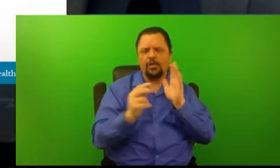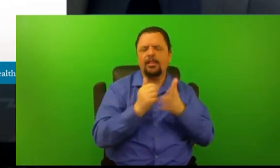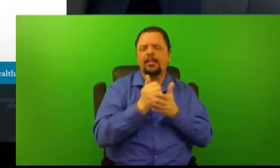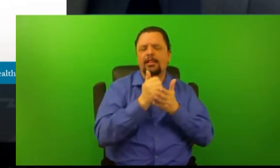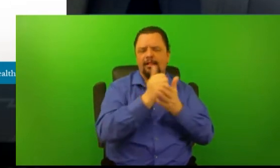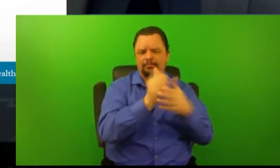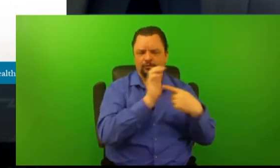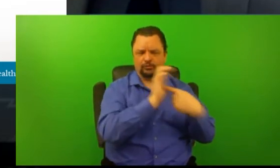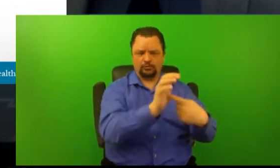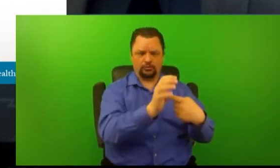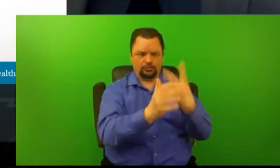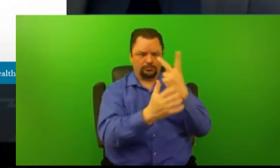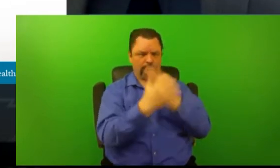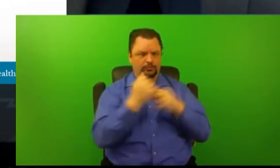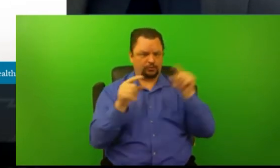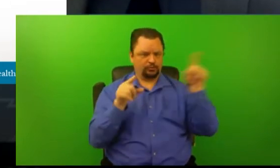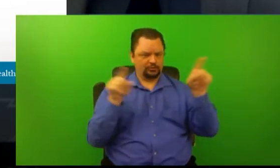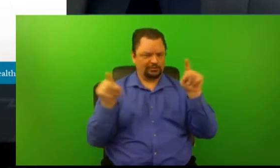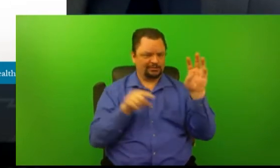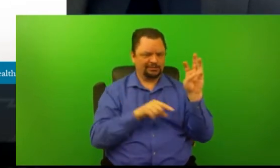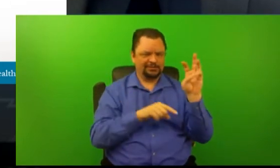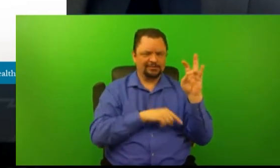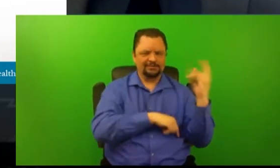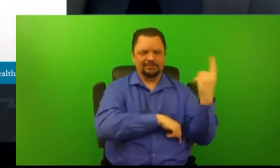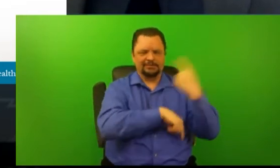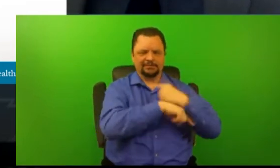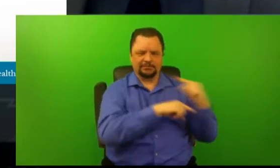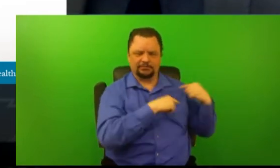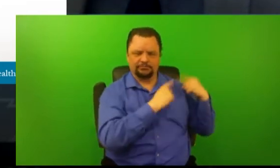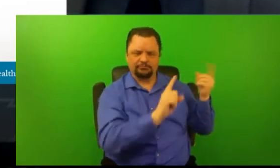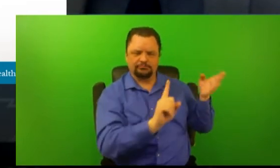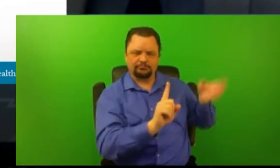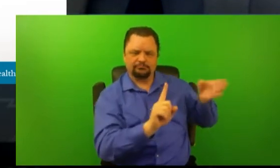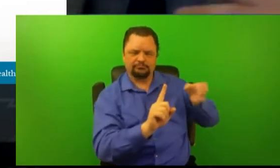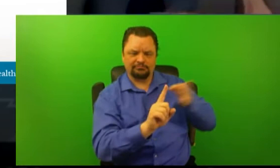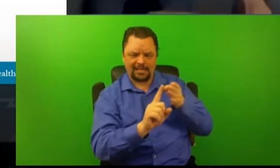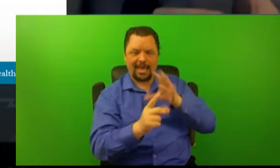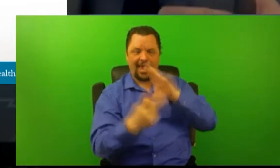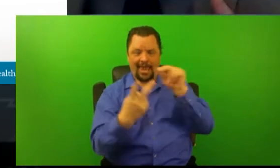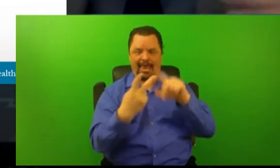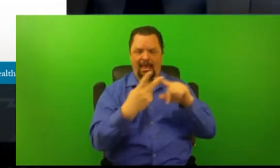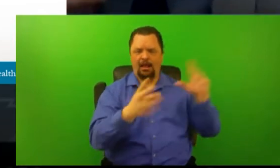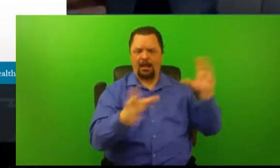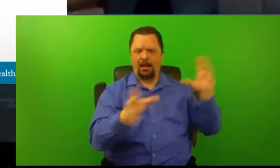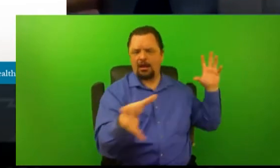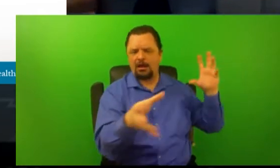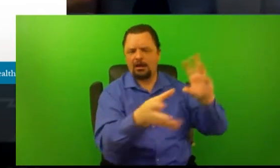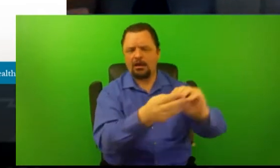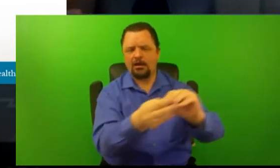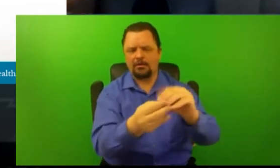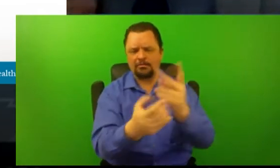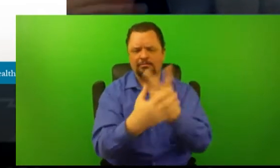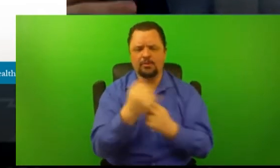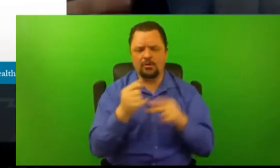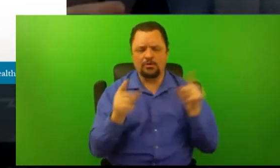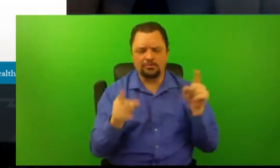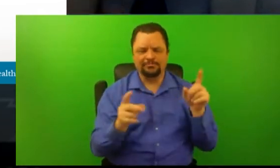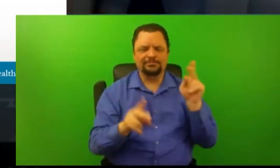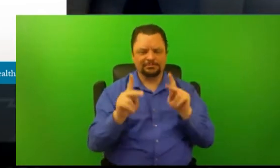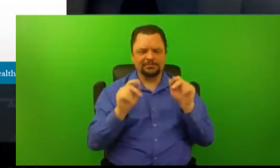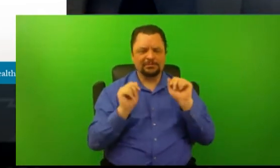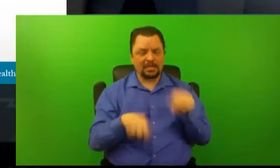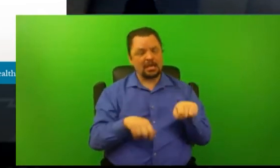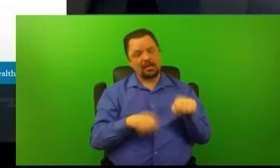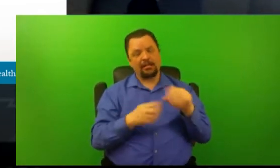as the all-time aggregate, so that no one can say, you know, I want the whole picture or I want only a piece of the only the last